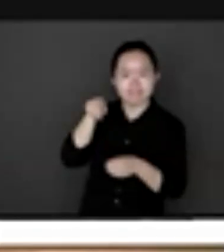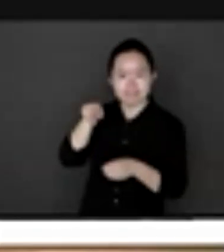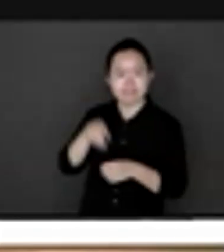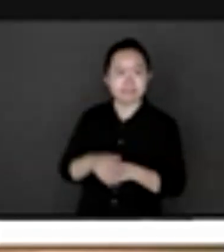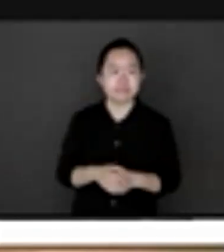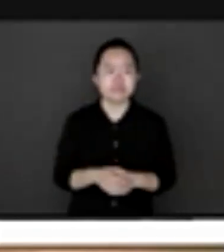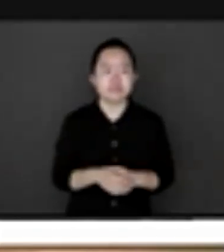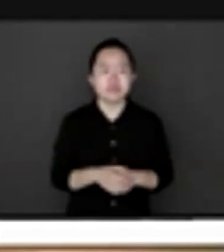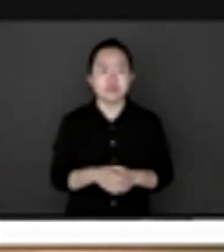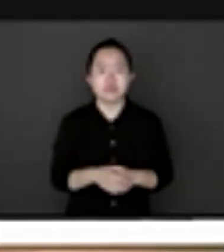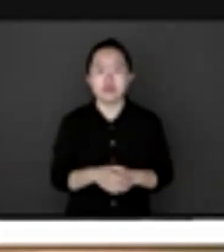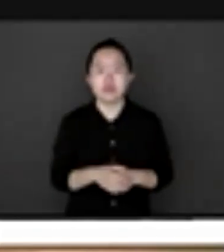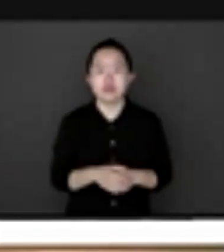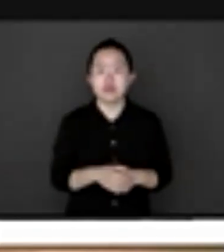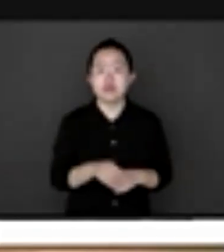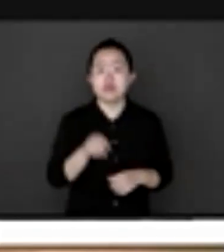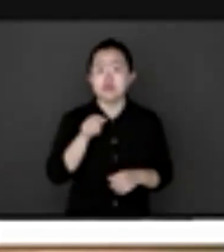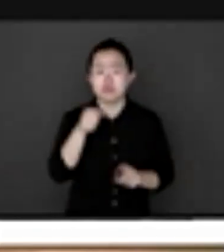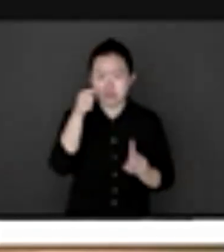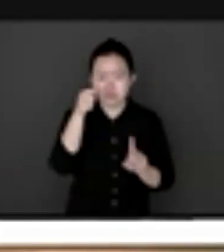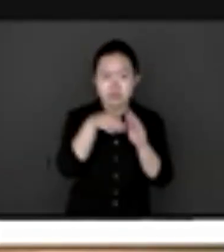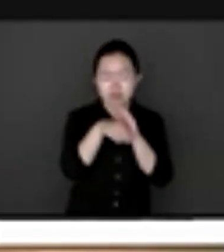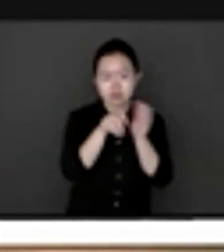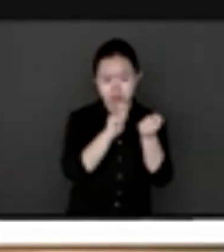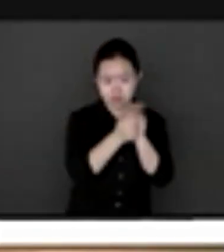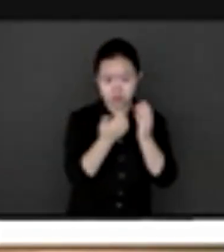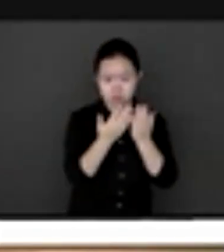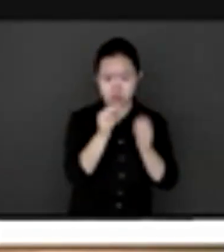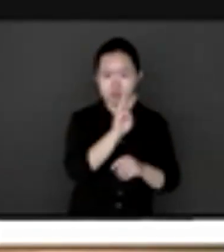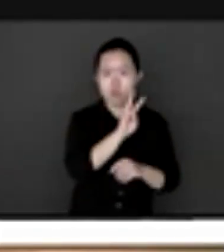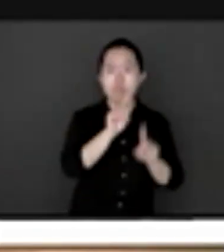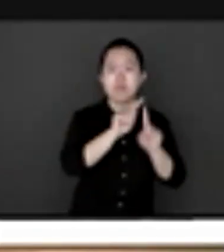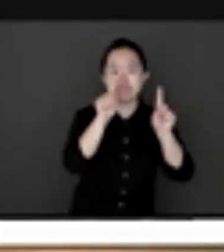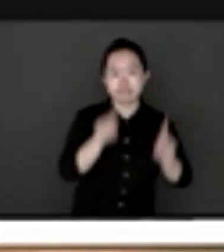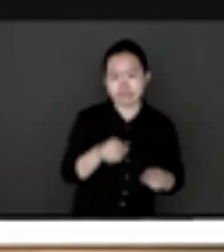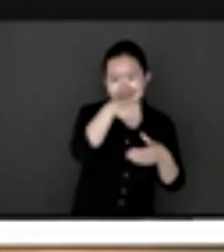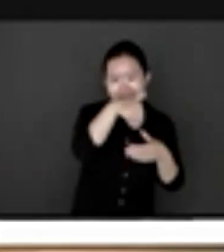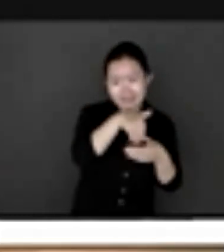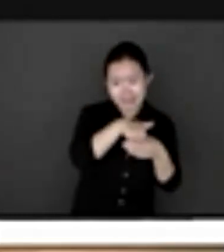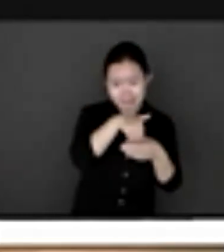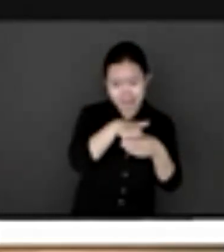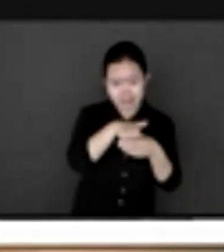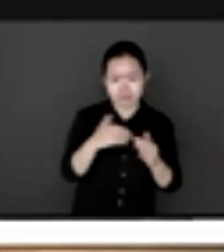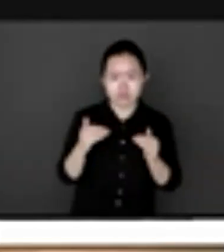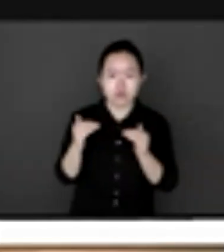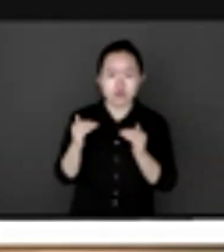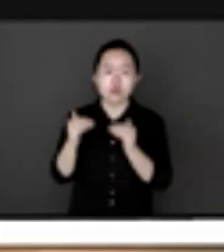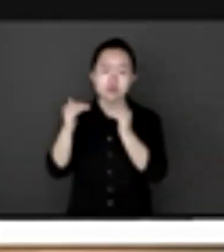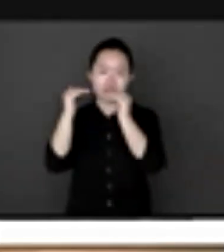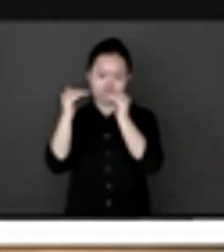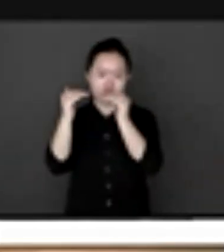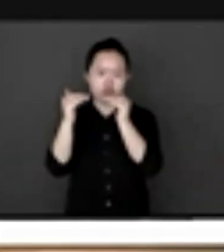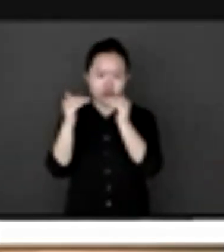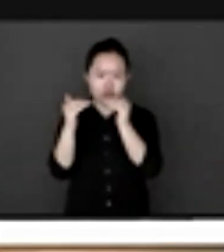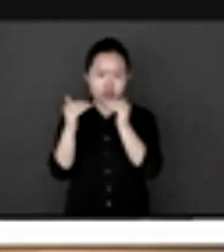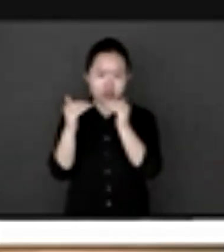content in a more digitally accessible way. These were the computing center, the teaching affairs and student